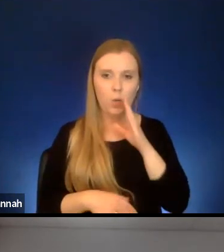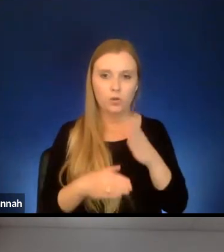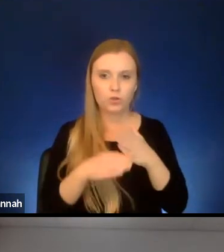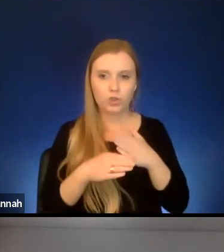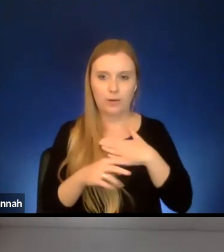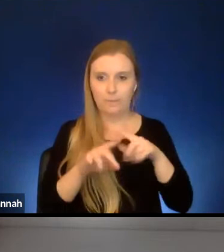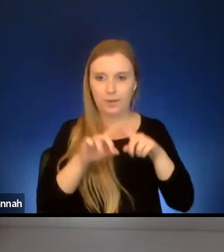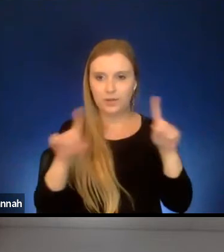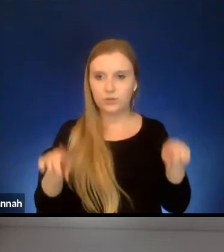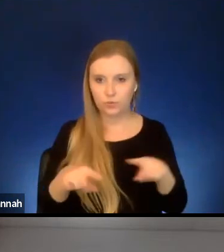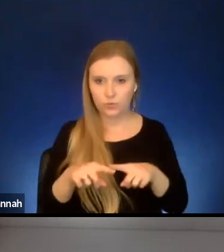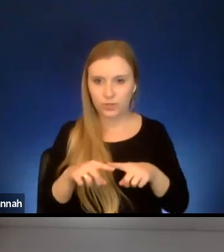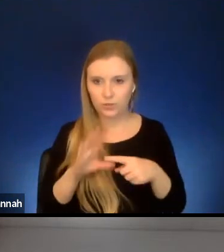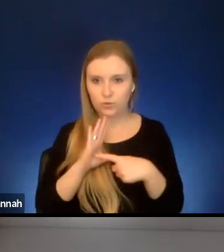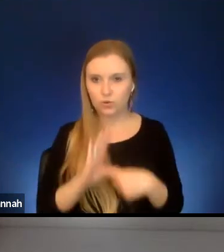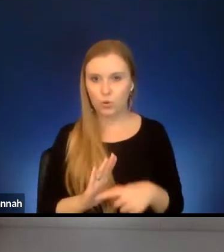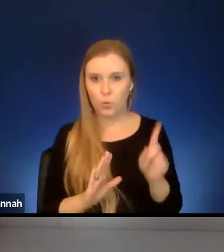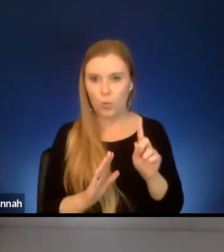here with everyone.